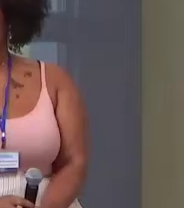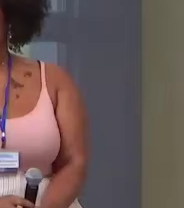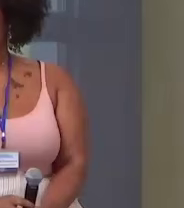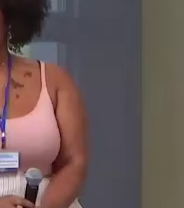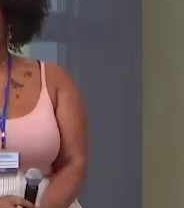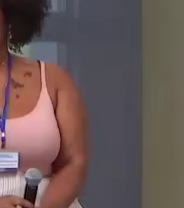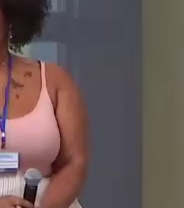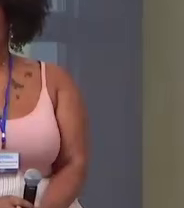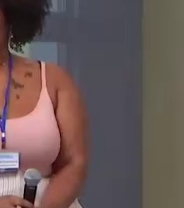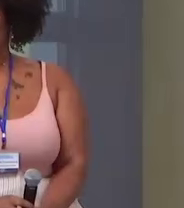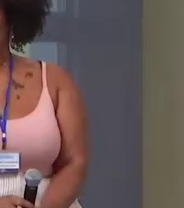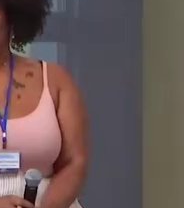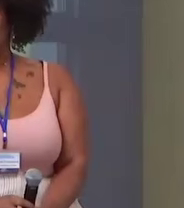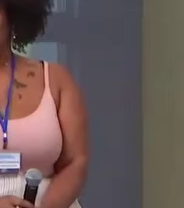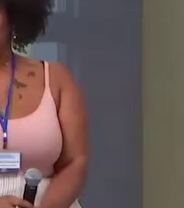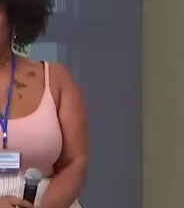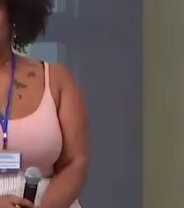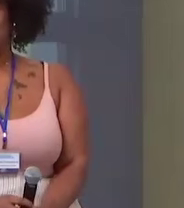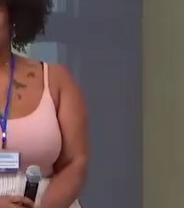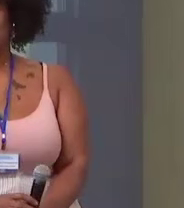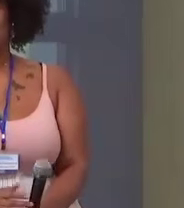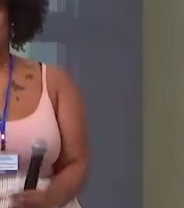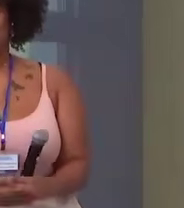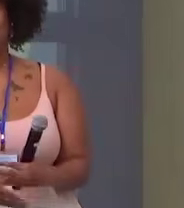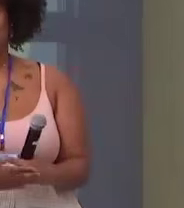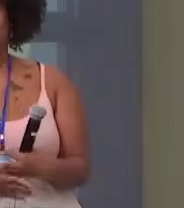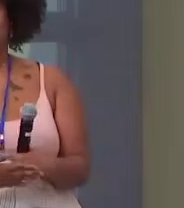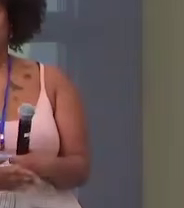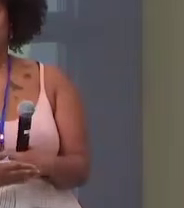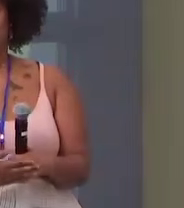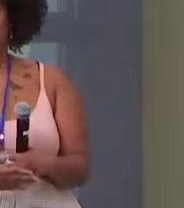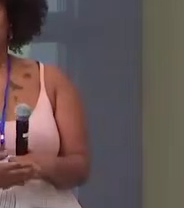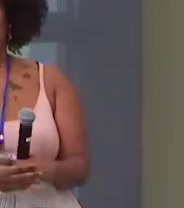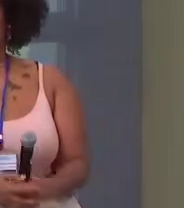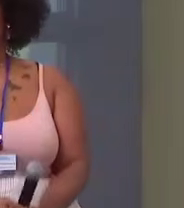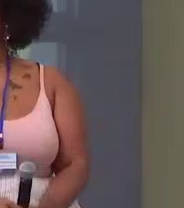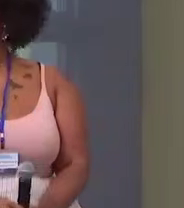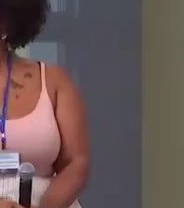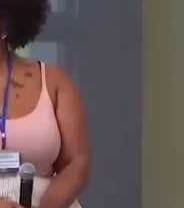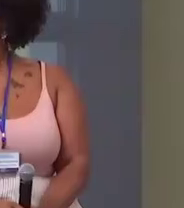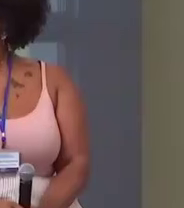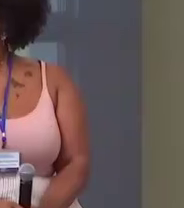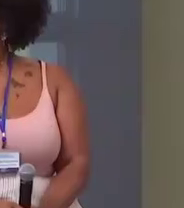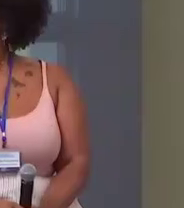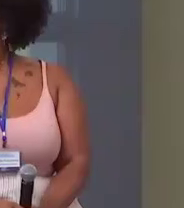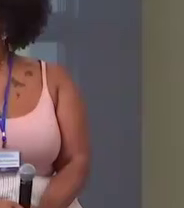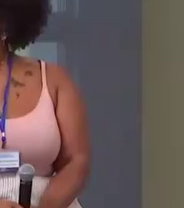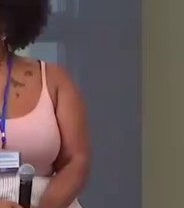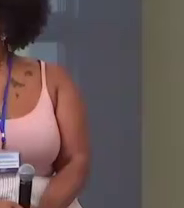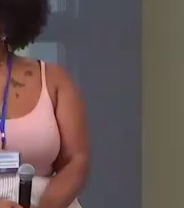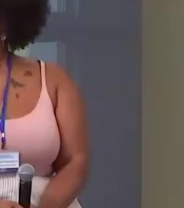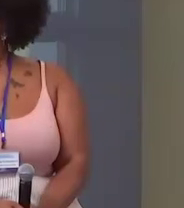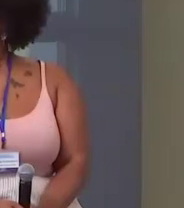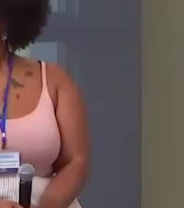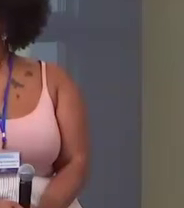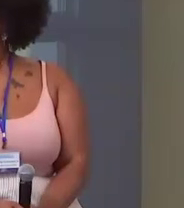grace and he apologized. And so it's about holding people accountable. And it's like, you know, we are sick and our realities are very real and